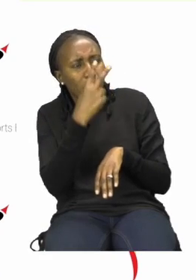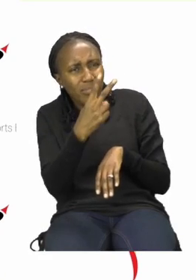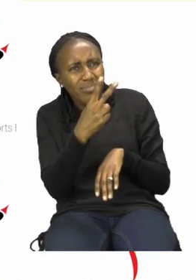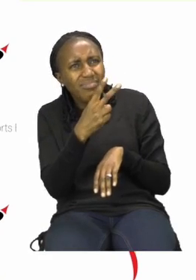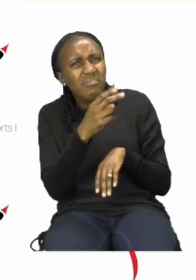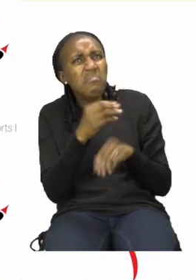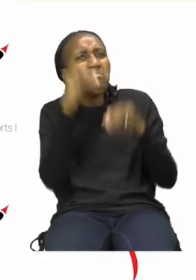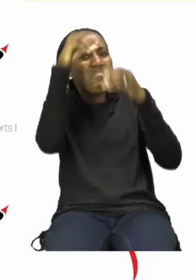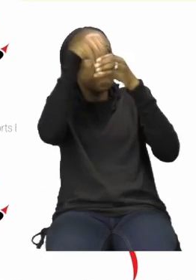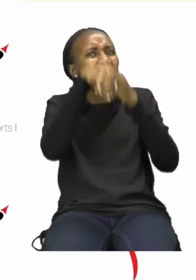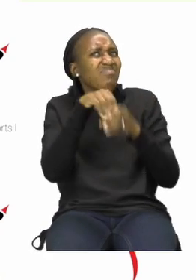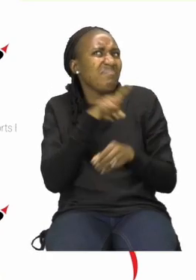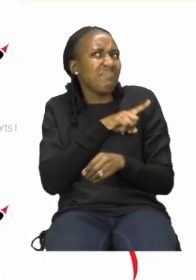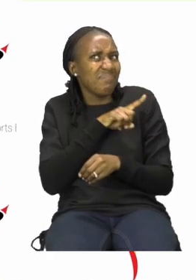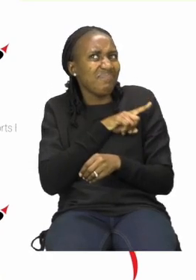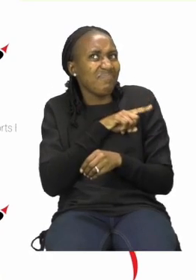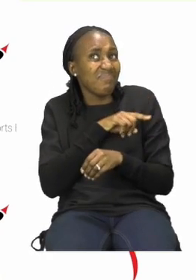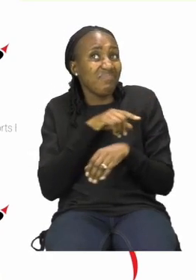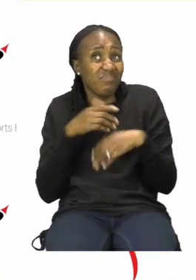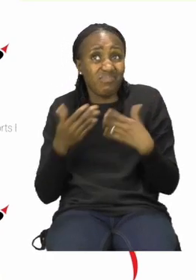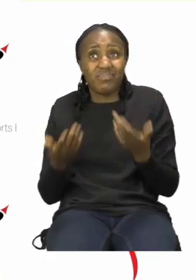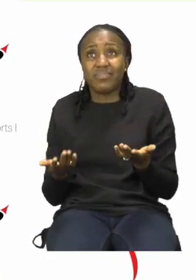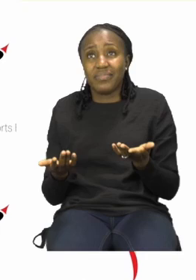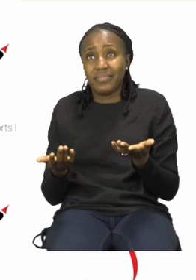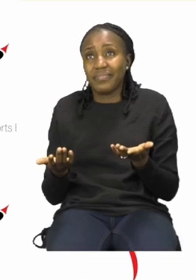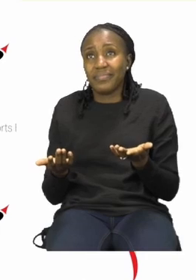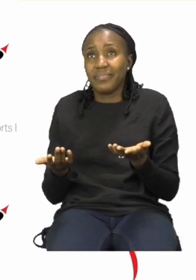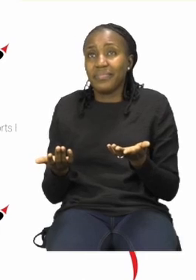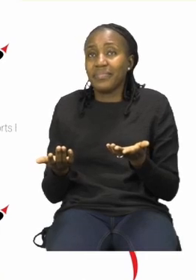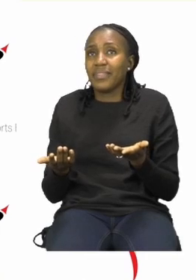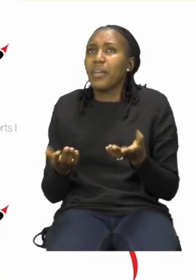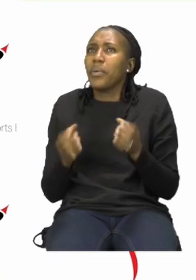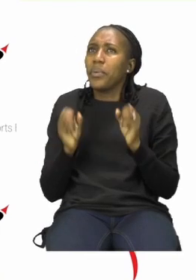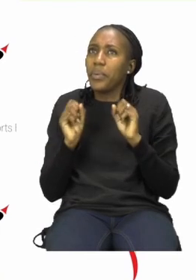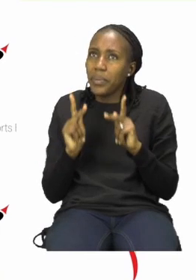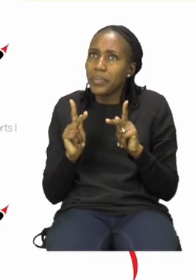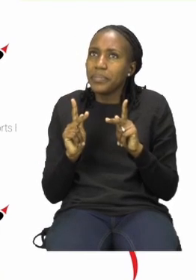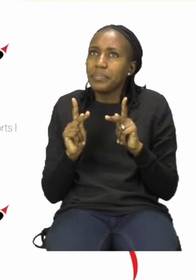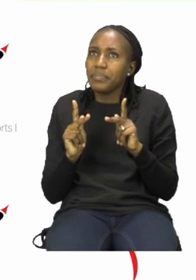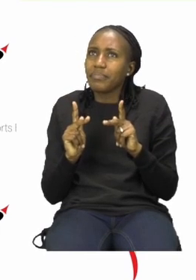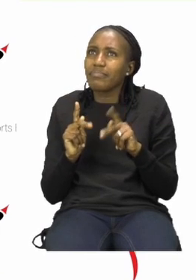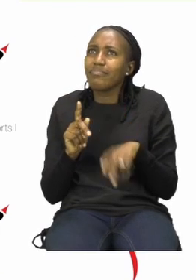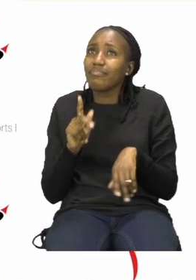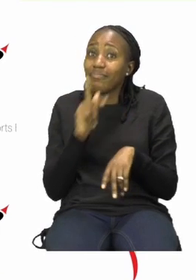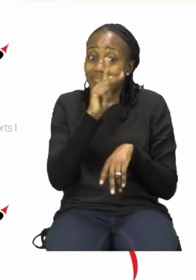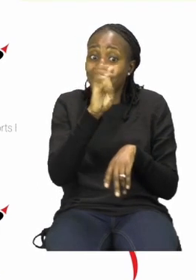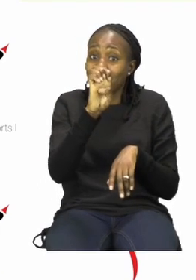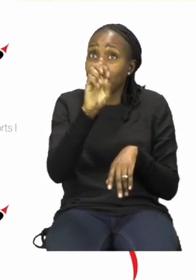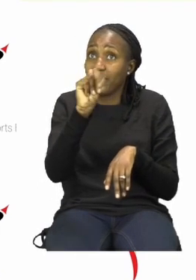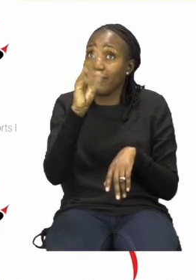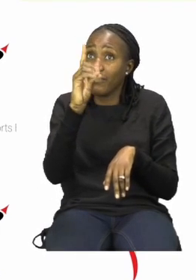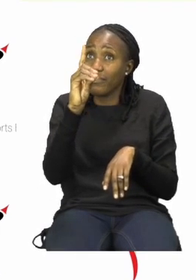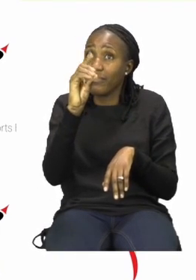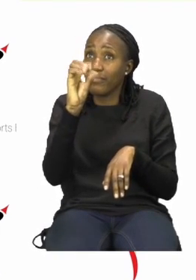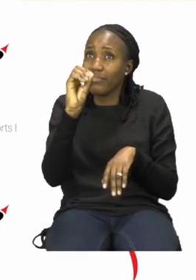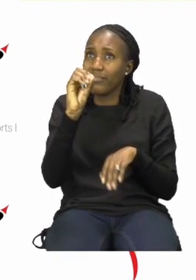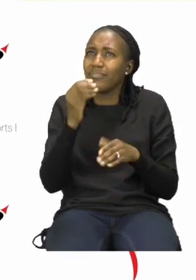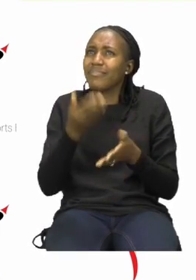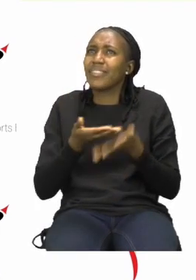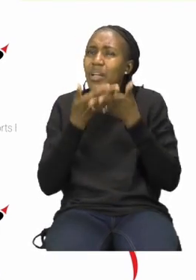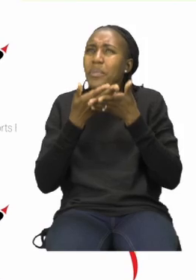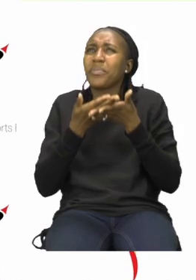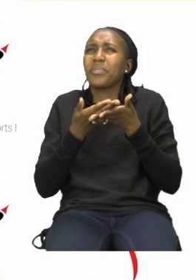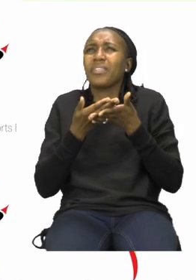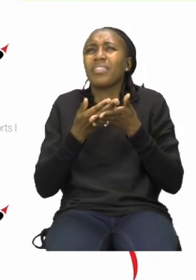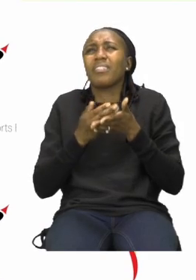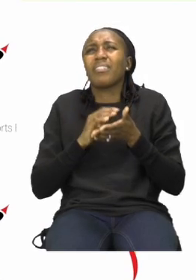why come through and join Kendo? I think Kendo is to uplift the person, the spirit